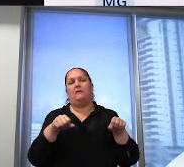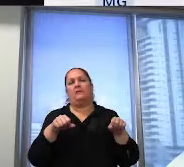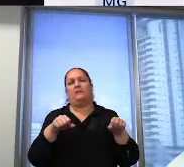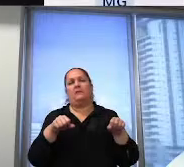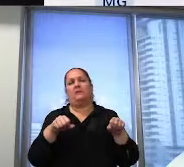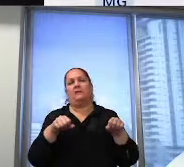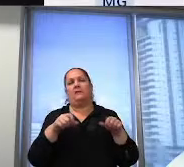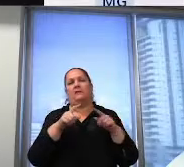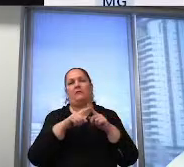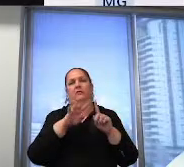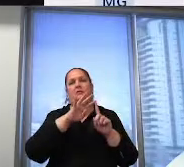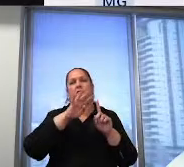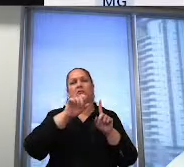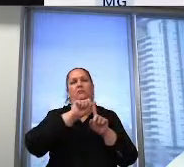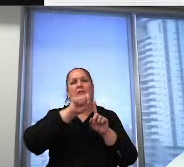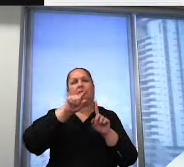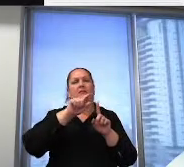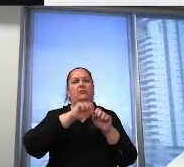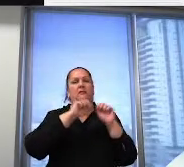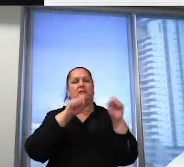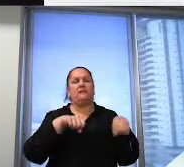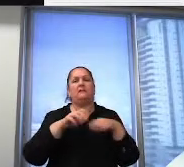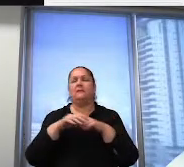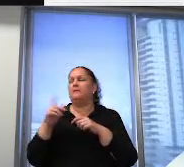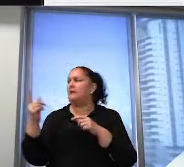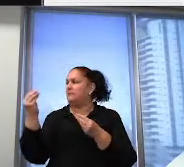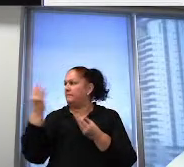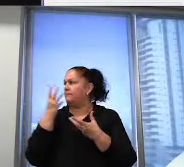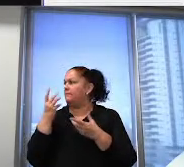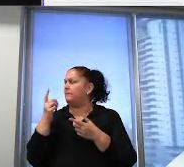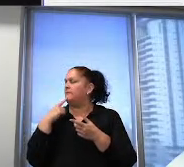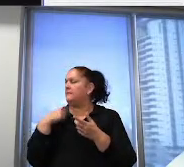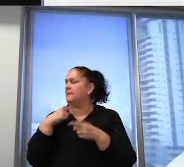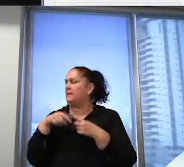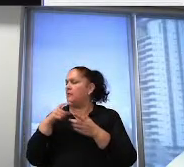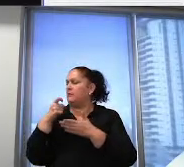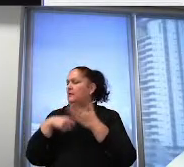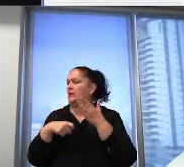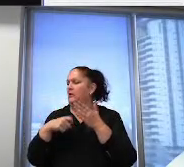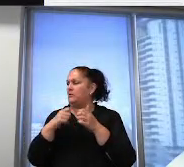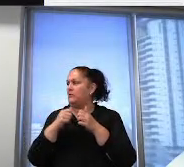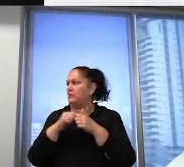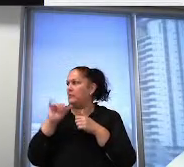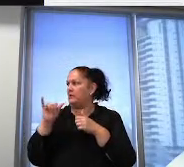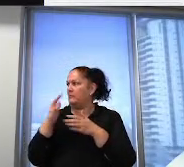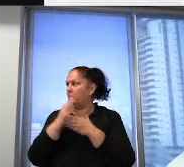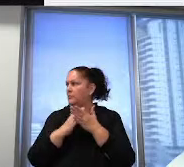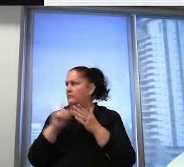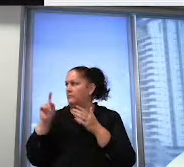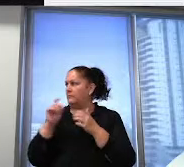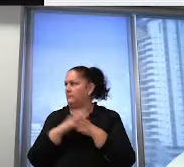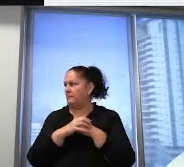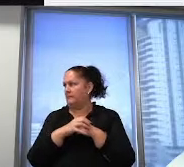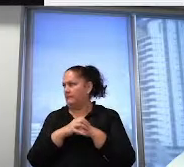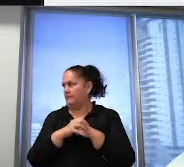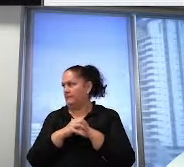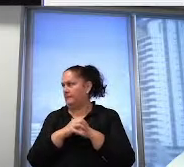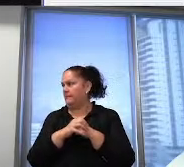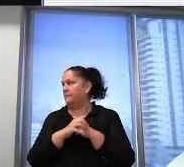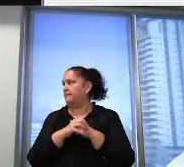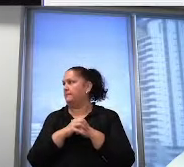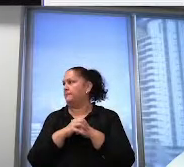part of the transmission system. Can you tell us anything about the cost associated with that portion of the work?